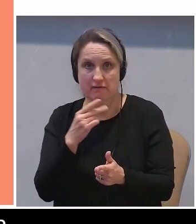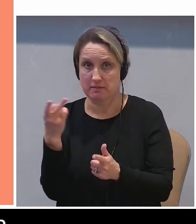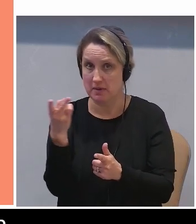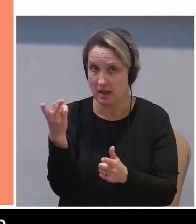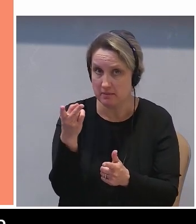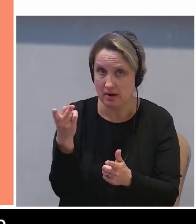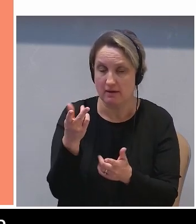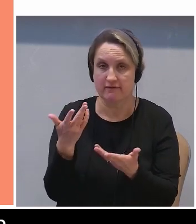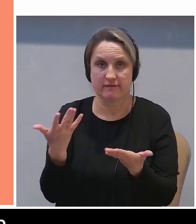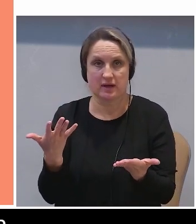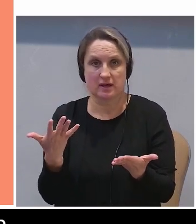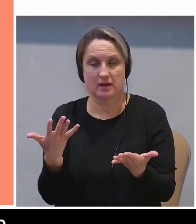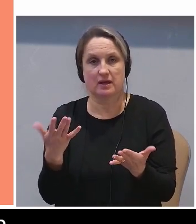This